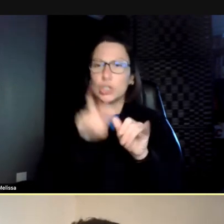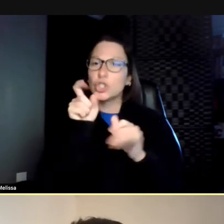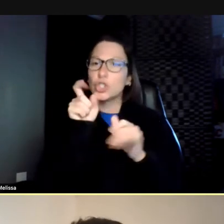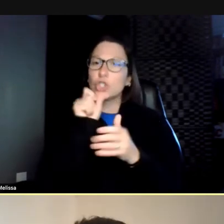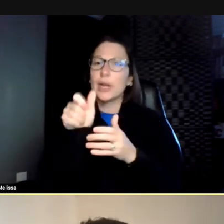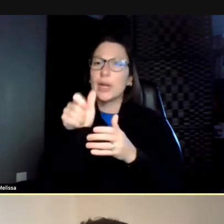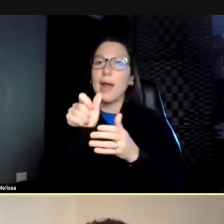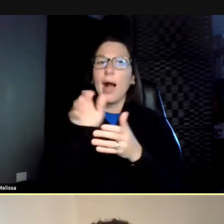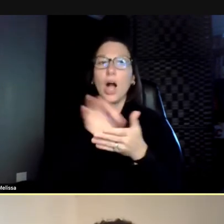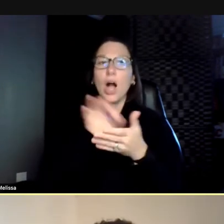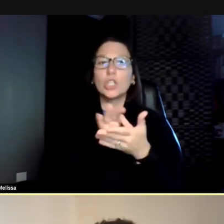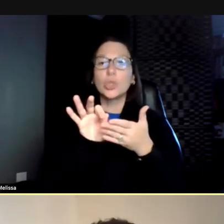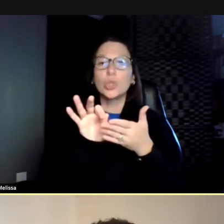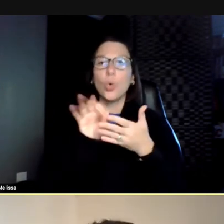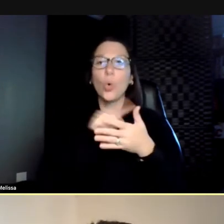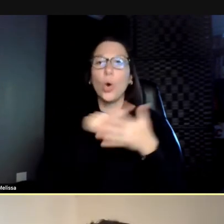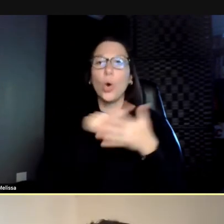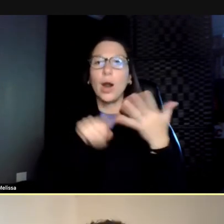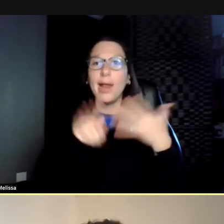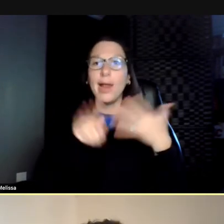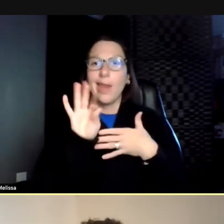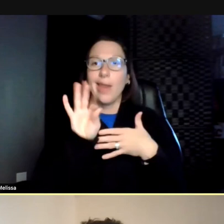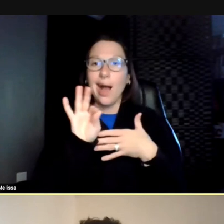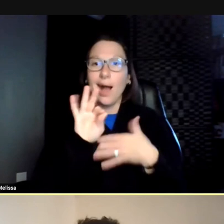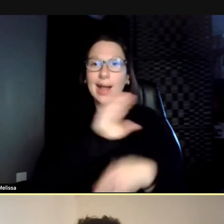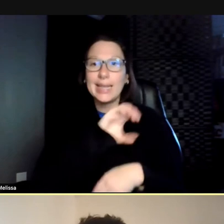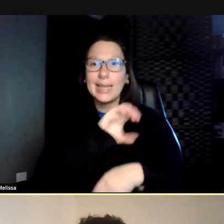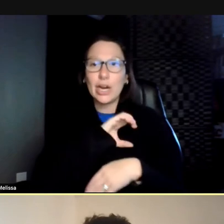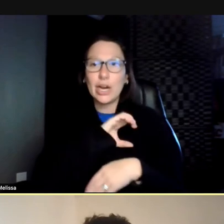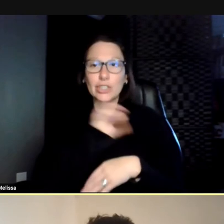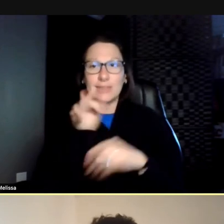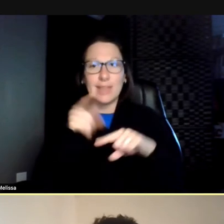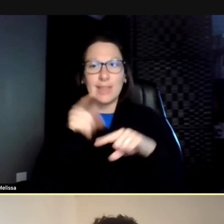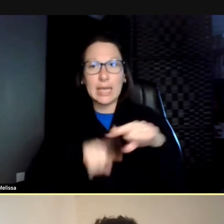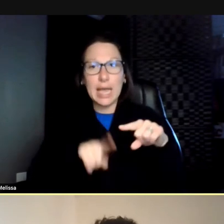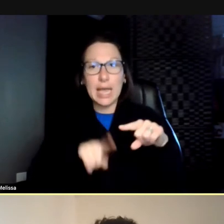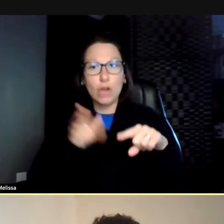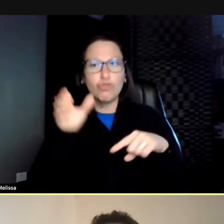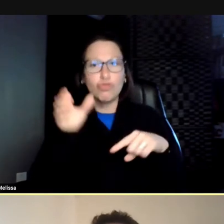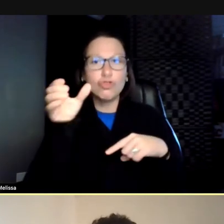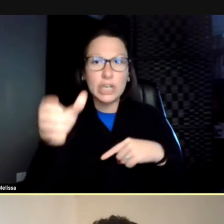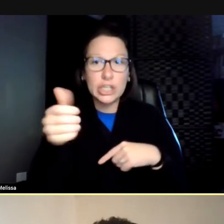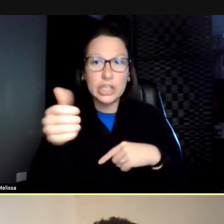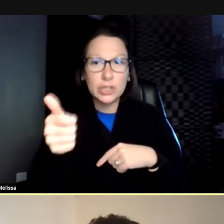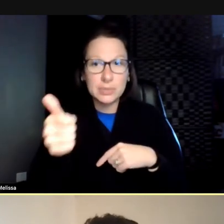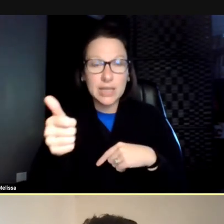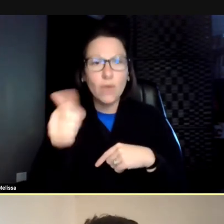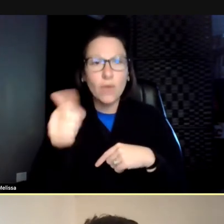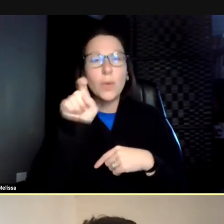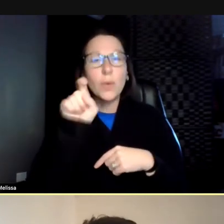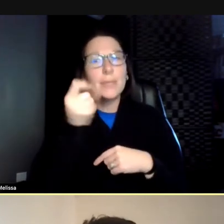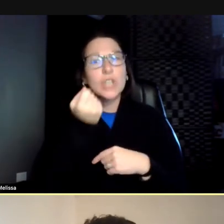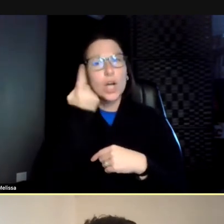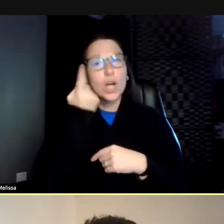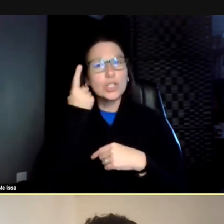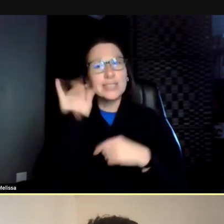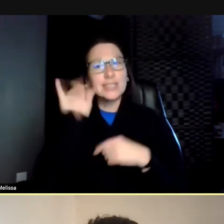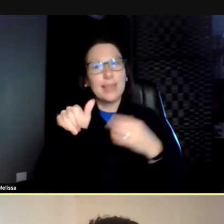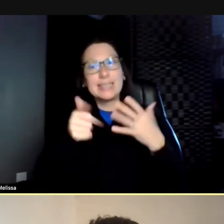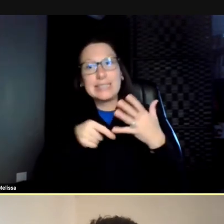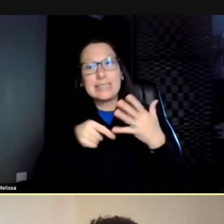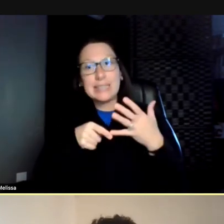9 characteristics if they cannot initiate reach. I think we can understand the visually guided reach characteristic as actually being the